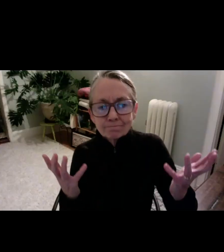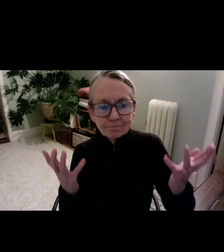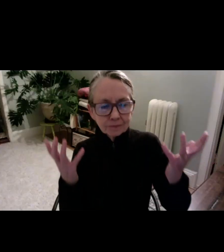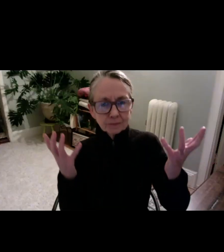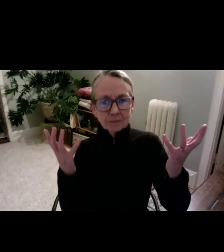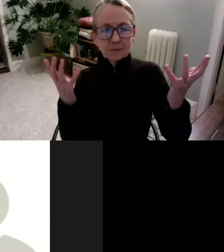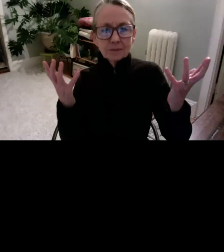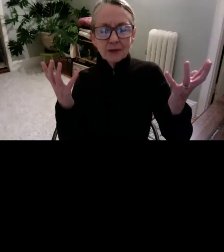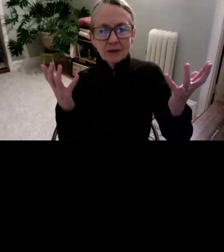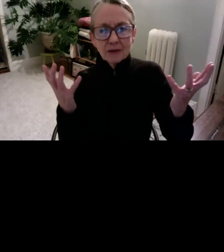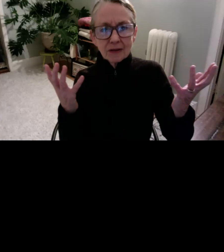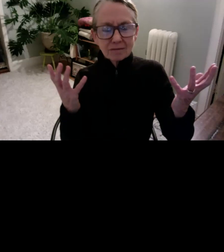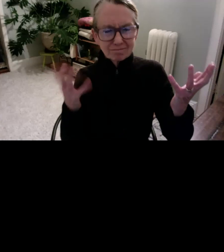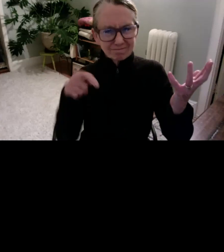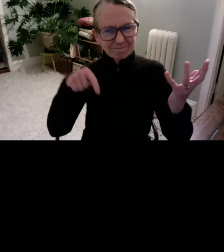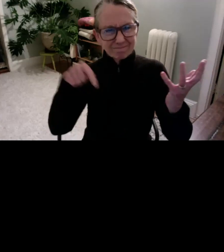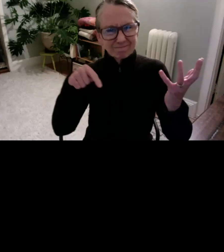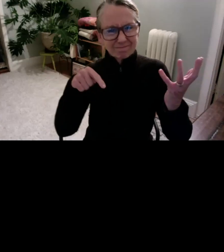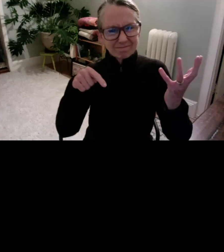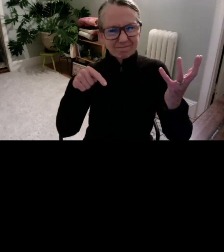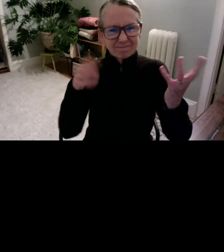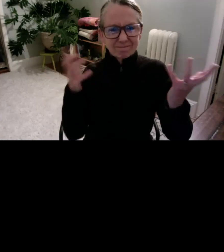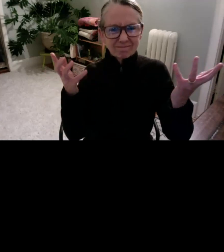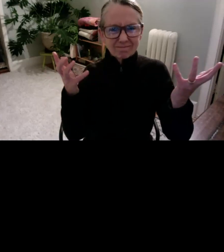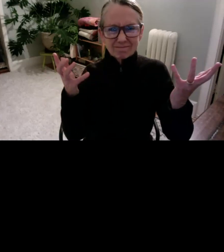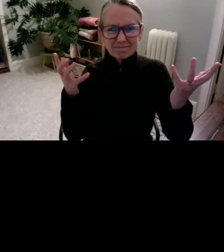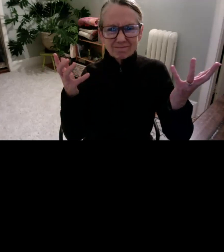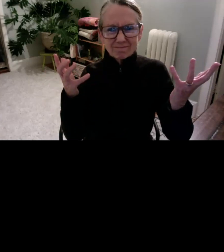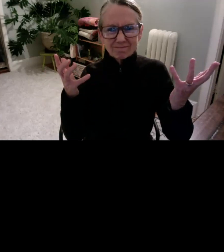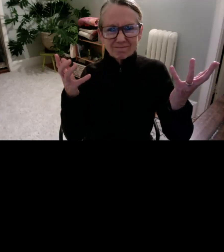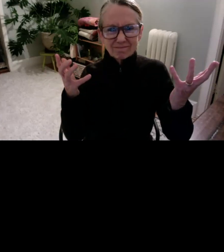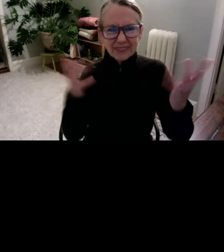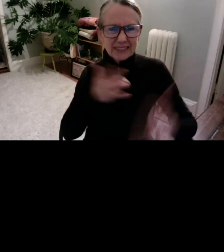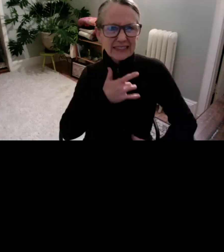Yeah, it's a pretty sensitive topic